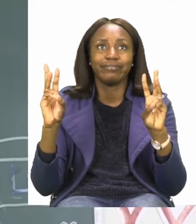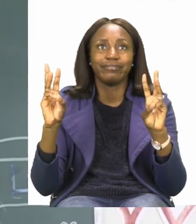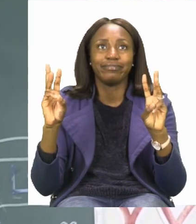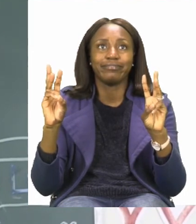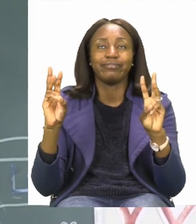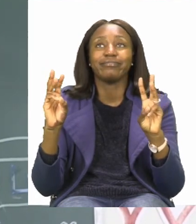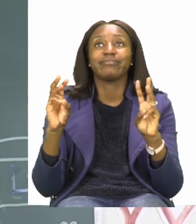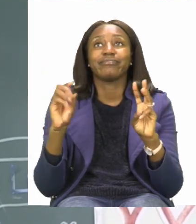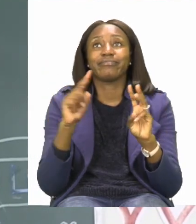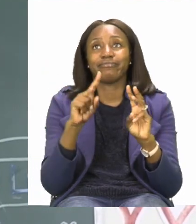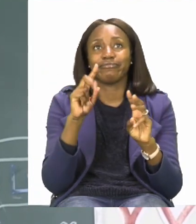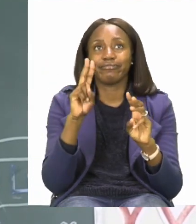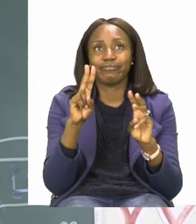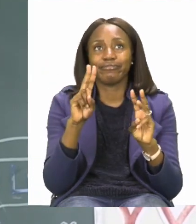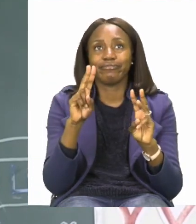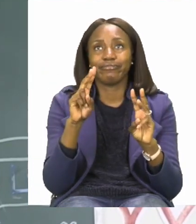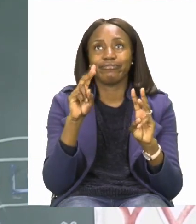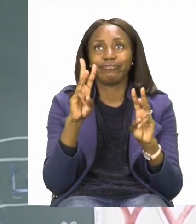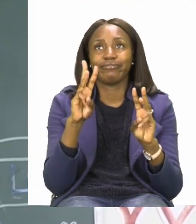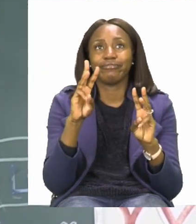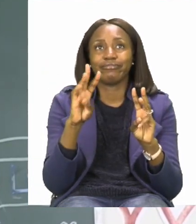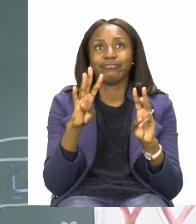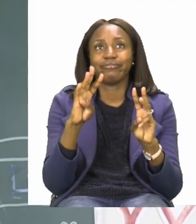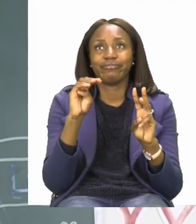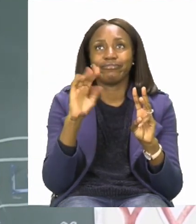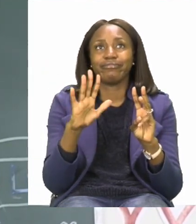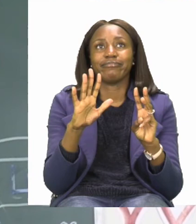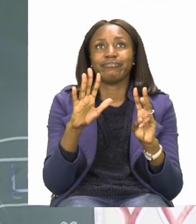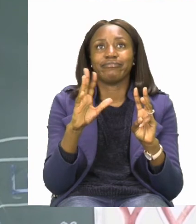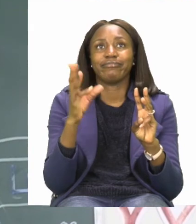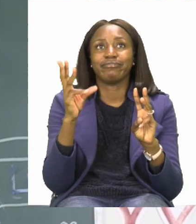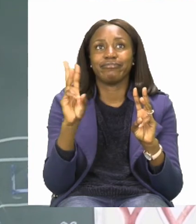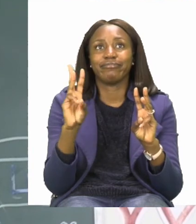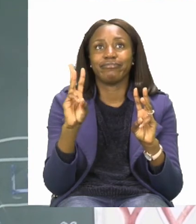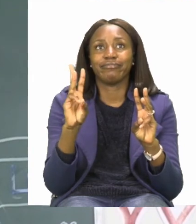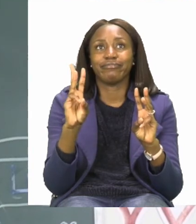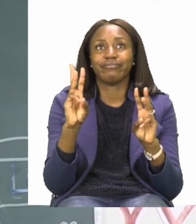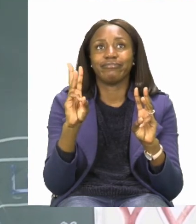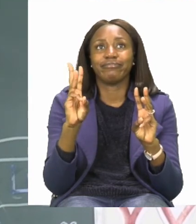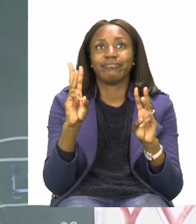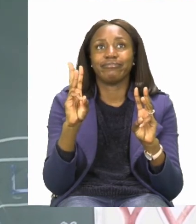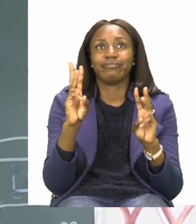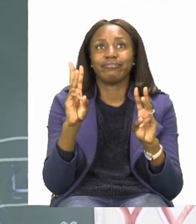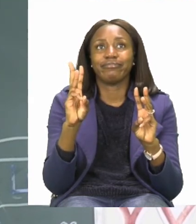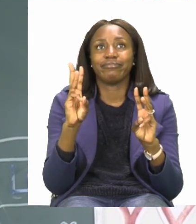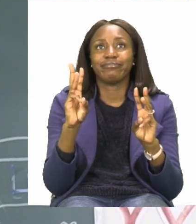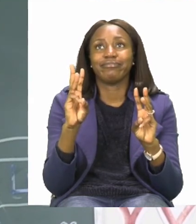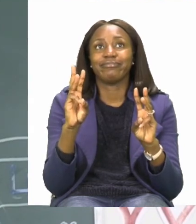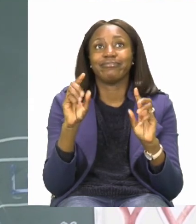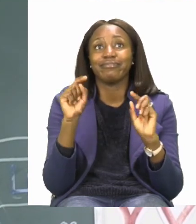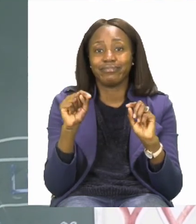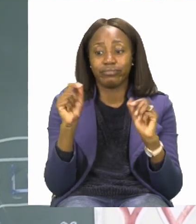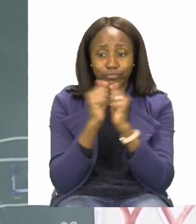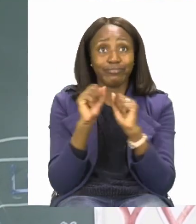1, 2, 3, 4, 5, 6. So now I need to count